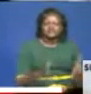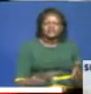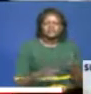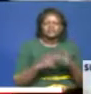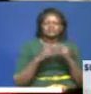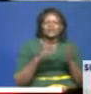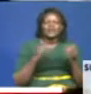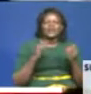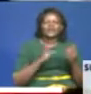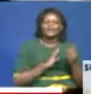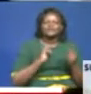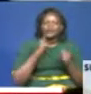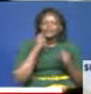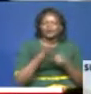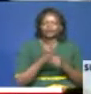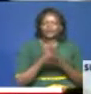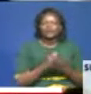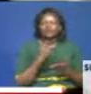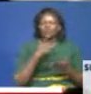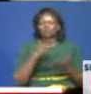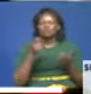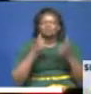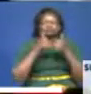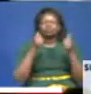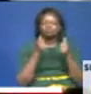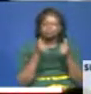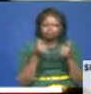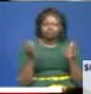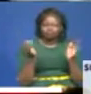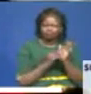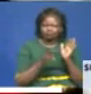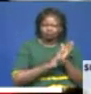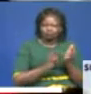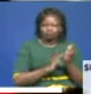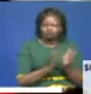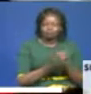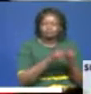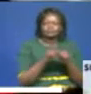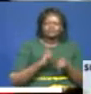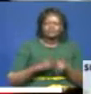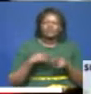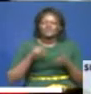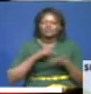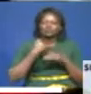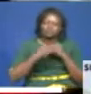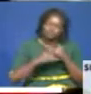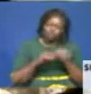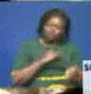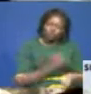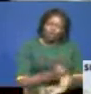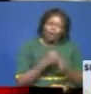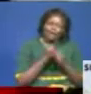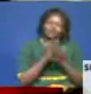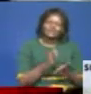who also makes sure that only those who are competent are put on the register. Mm-hmm. And at the same time, we have got the National Construction Authority, who also makes sure that